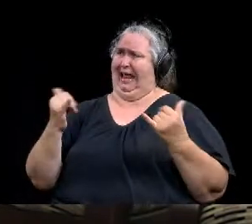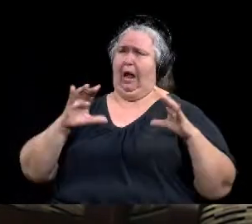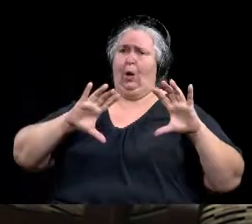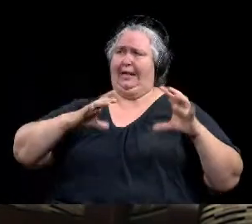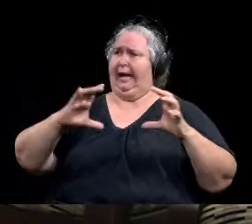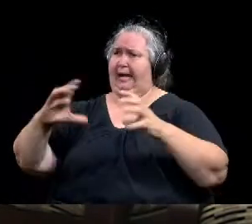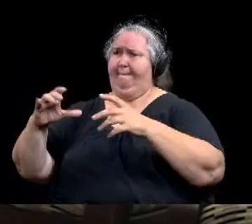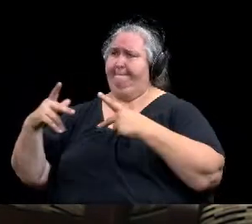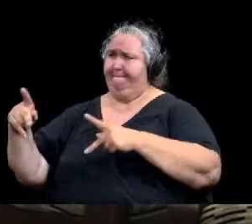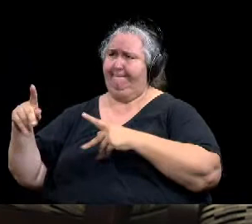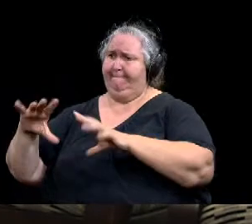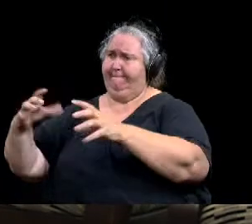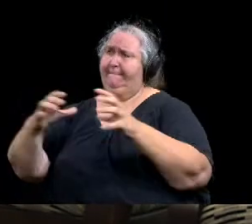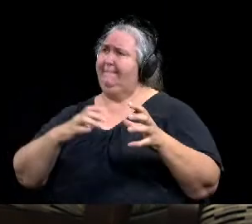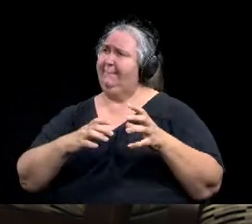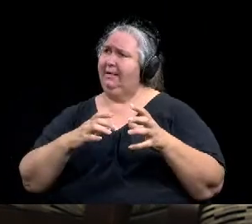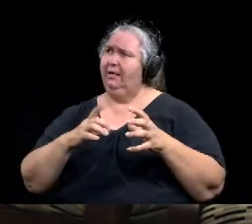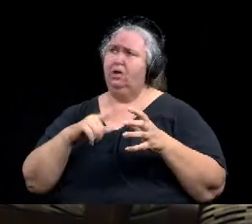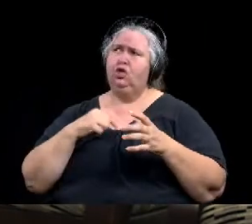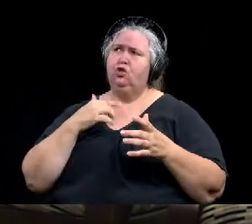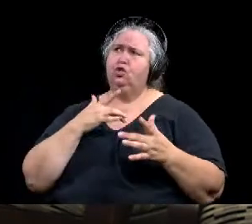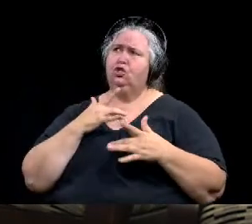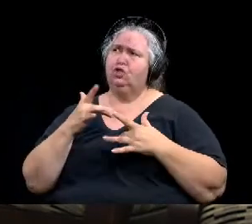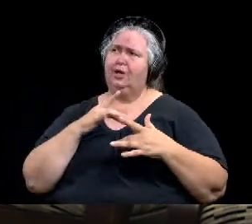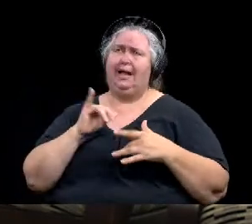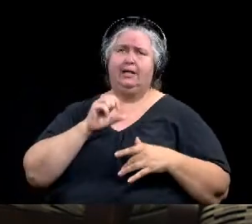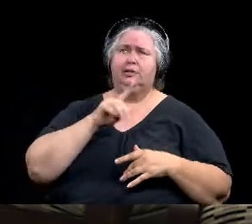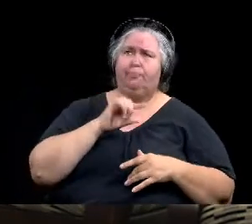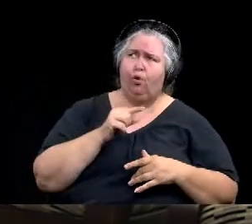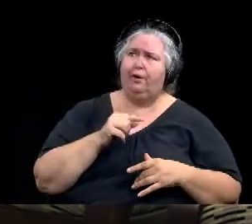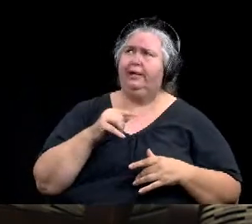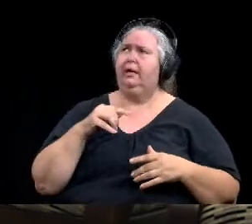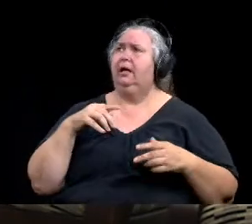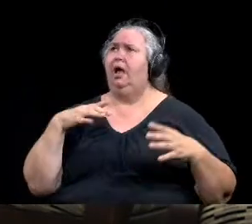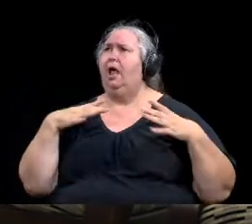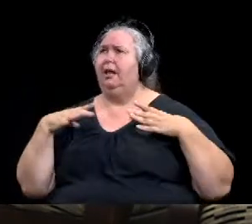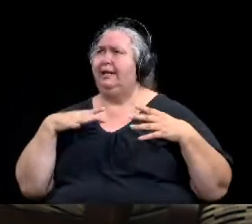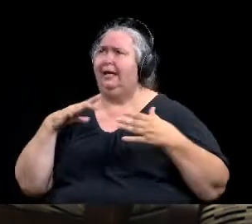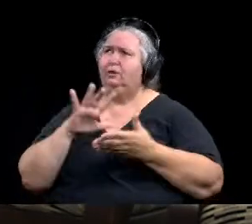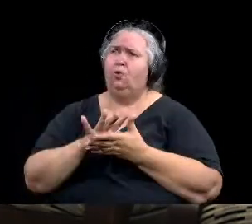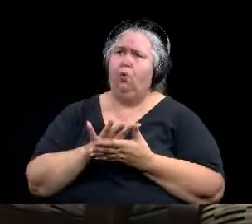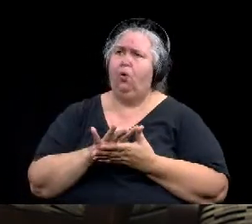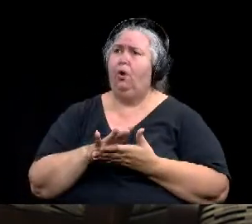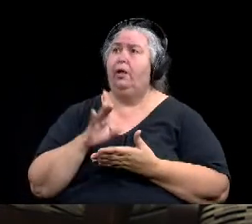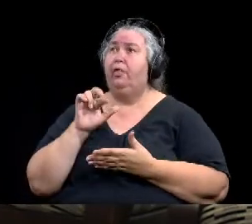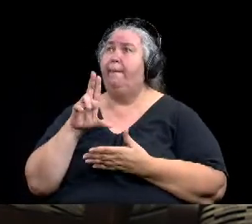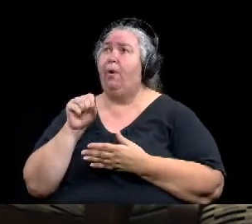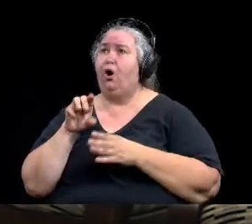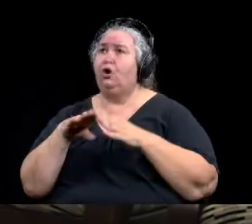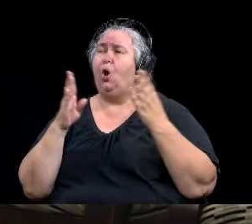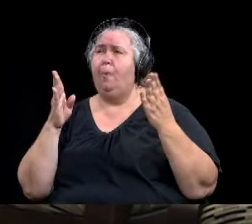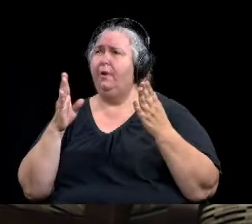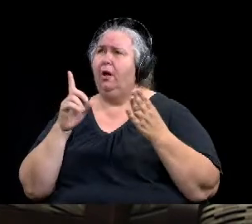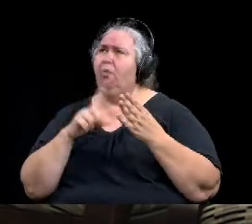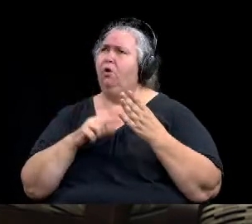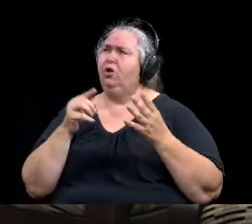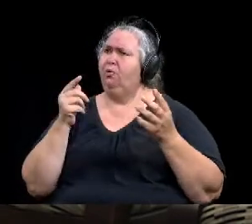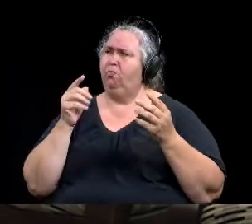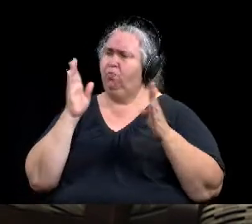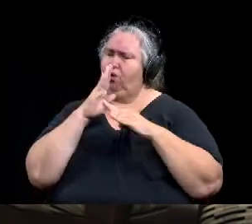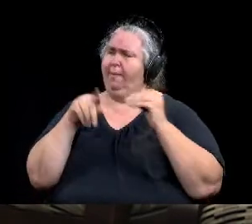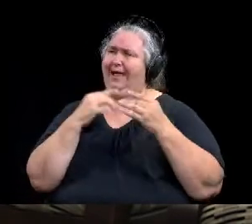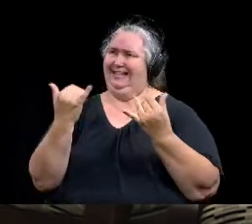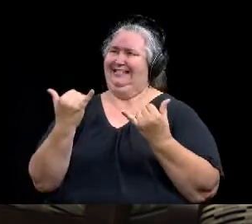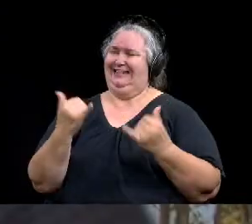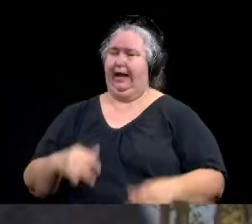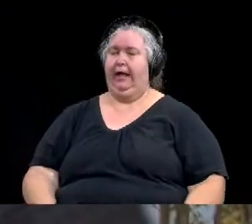to the spread of coronavirus? Sporting events, holiday events, school, bars opening, things like that.